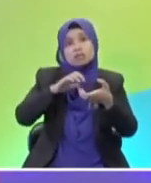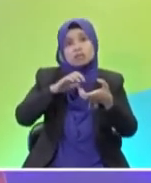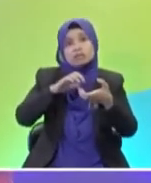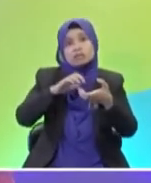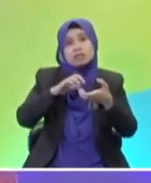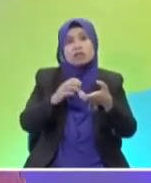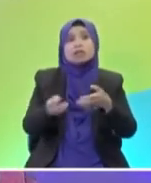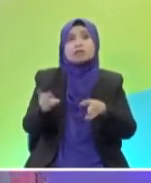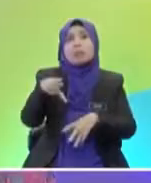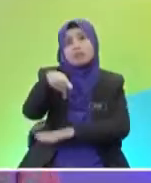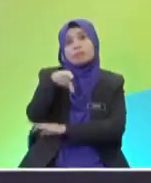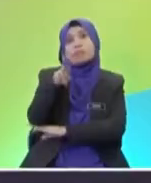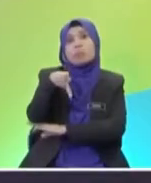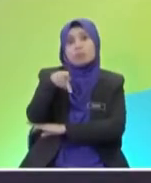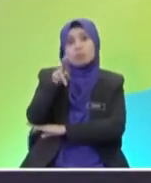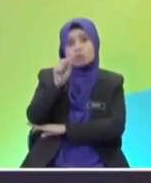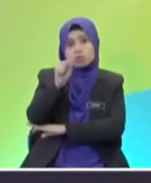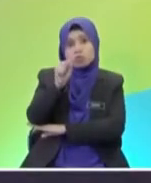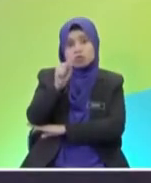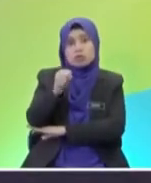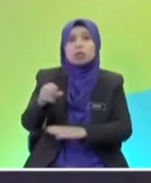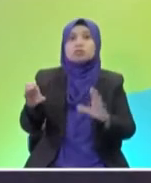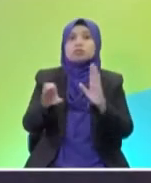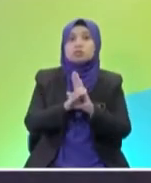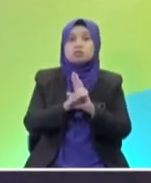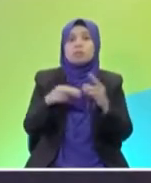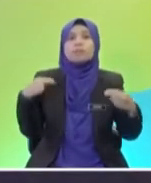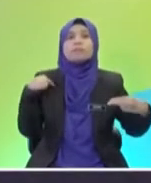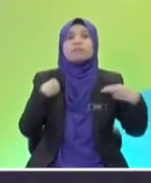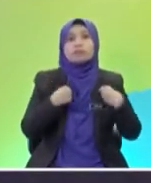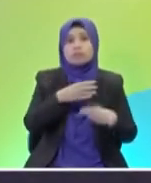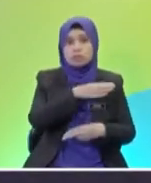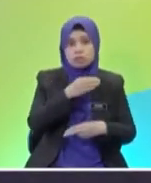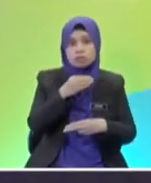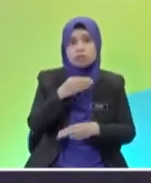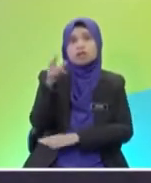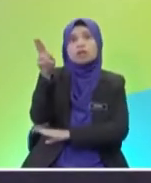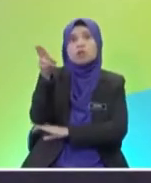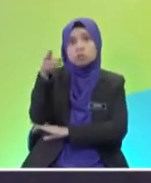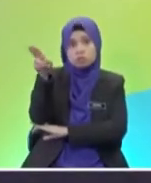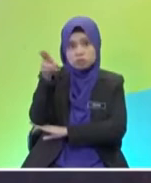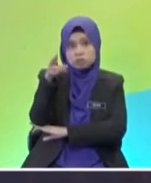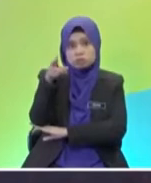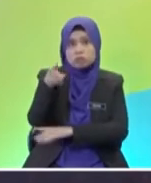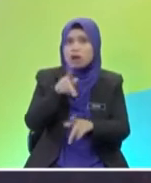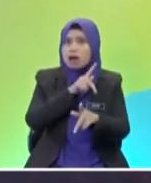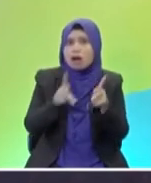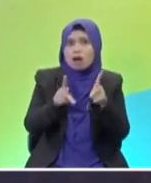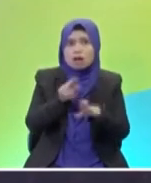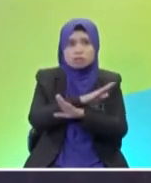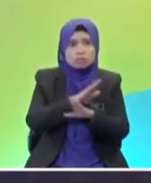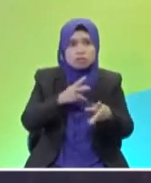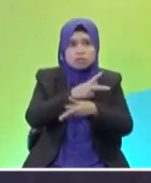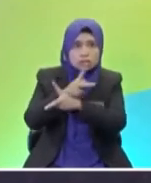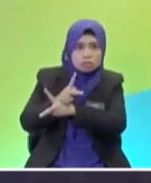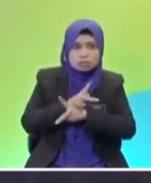Yeah, it's about plants and animals that are facing the threat of extinction. If never controlled,